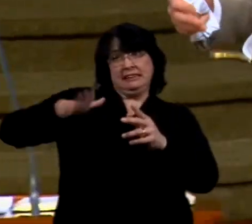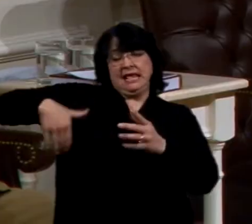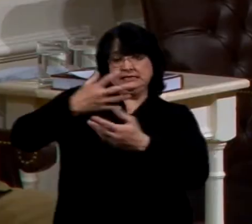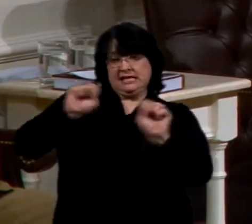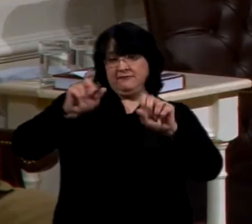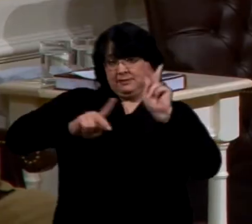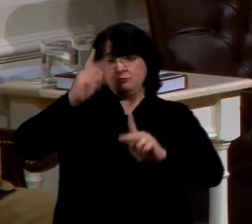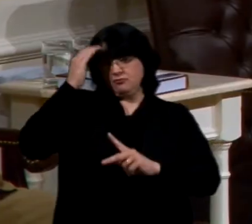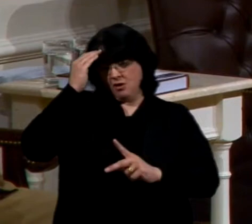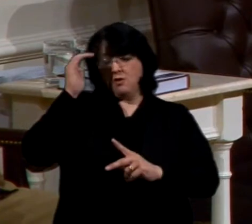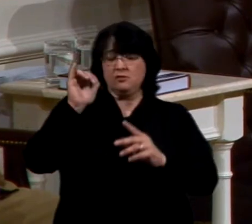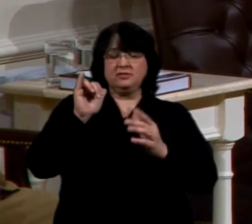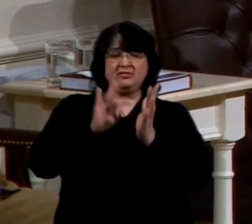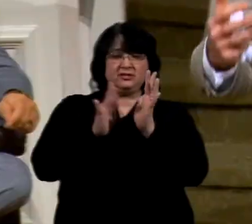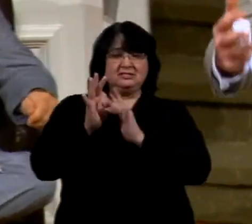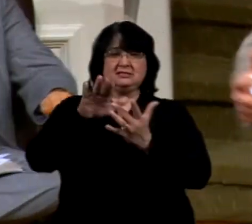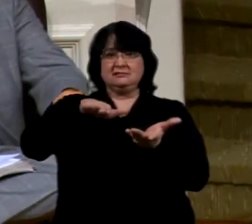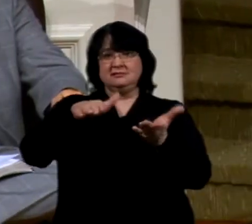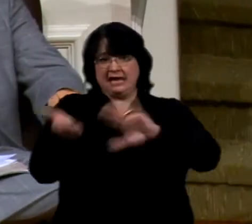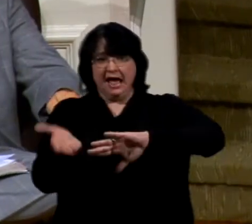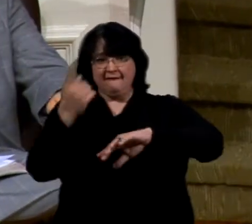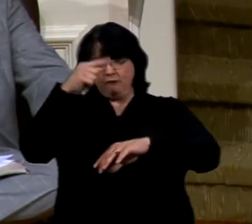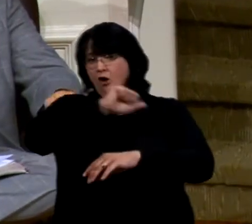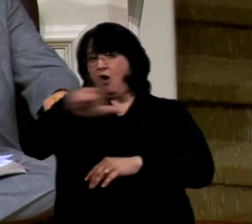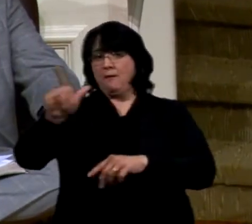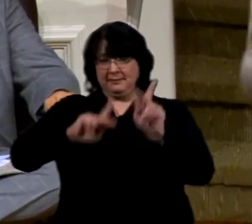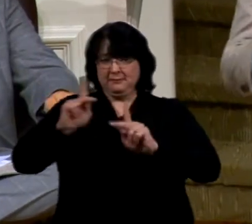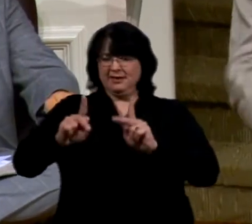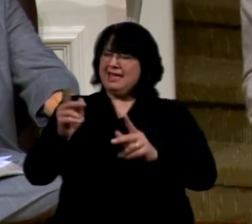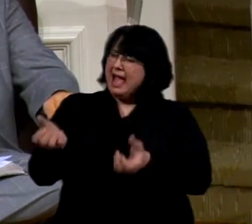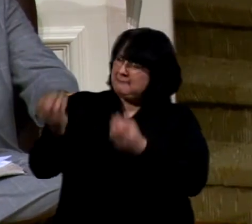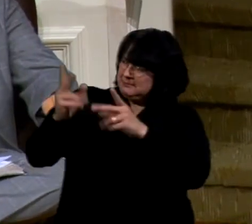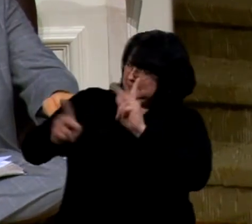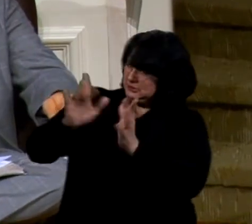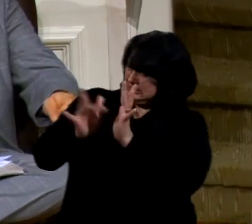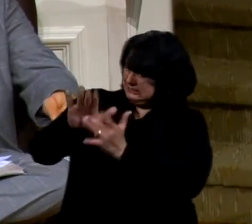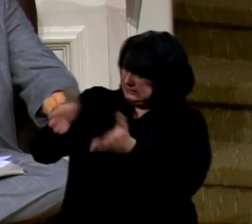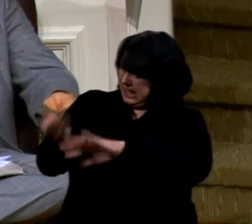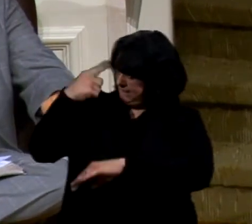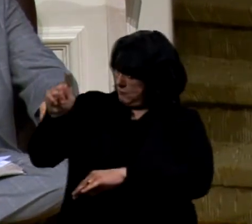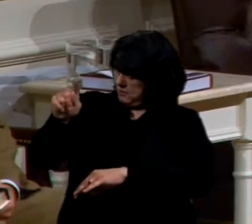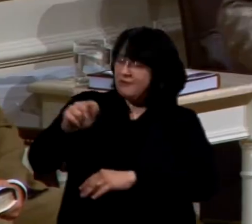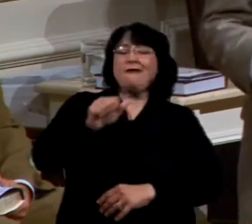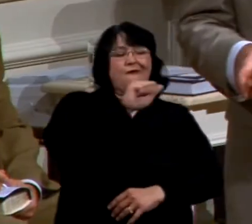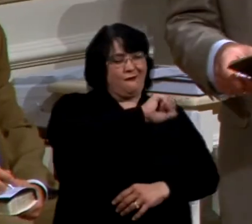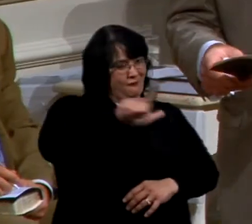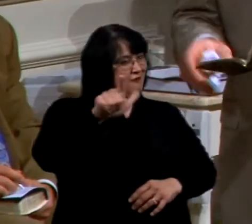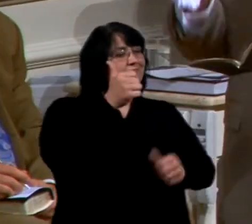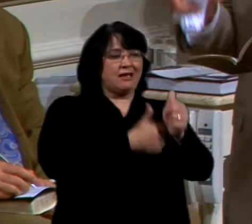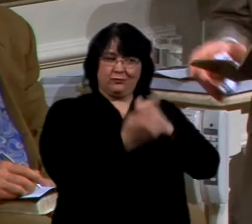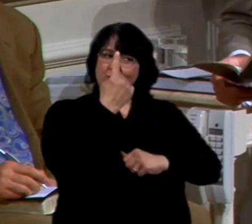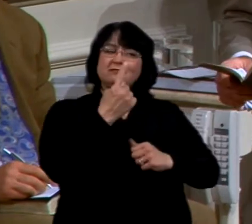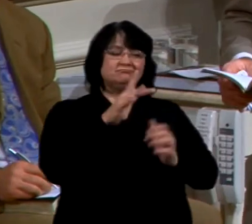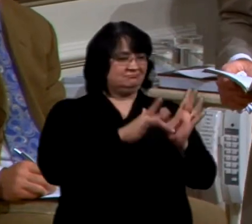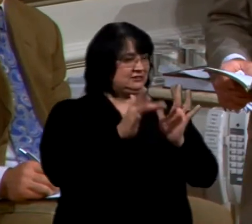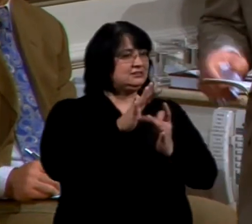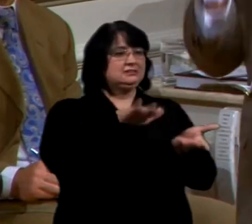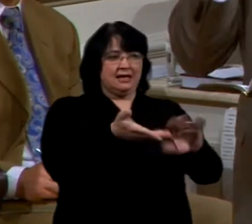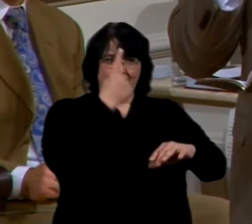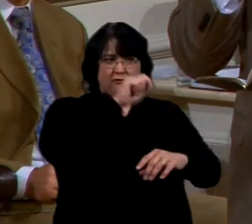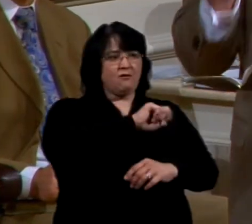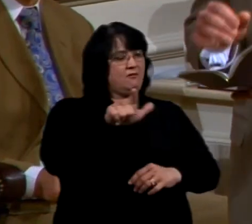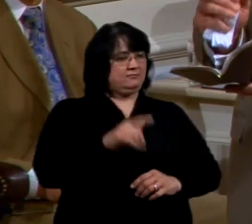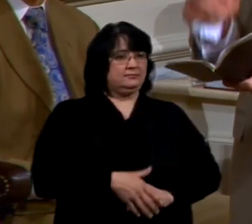them that, how many people did Jesus die for on the cross? They'll say everyone. Well, Joe, that's true.